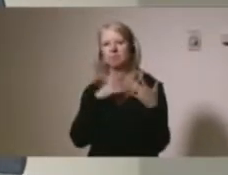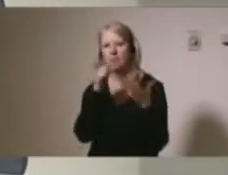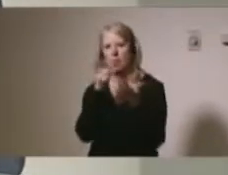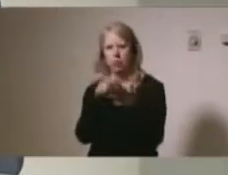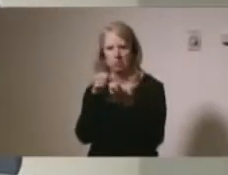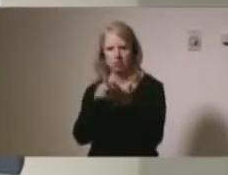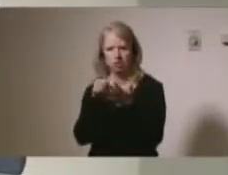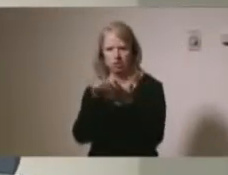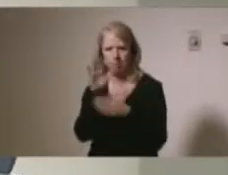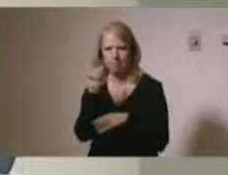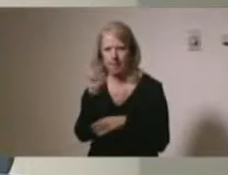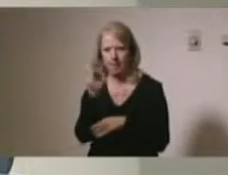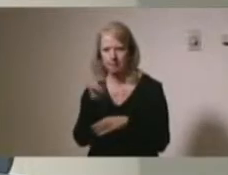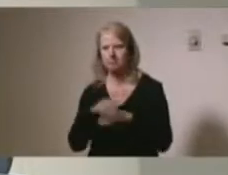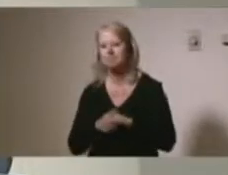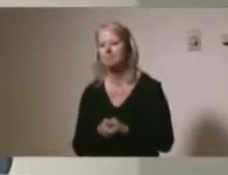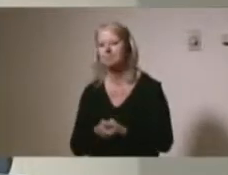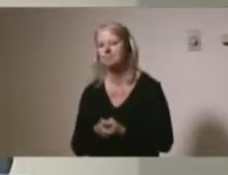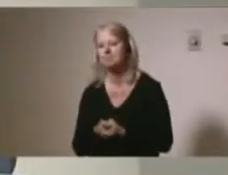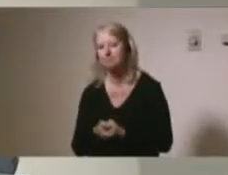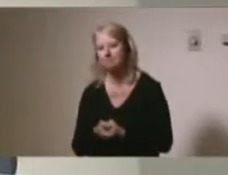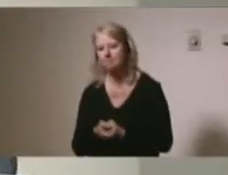bank. So